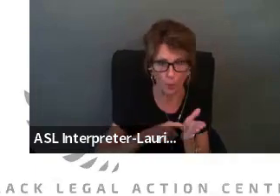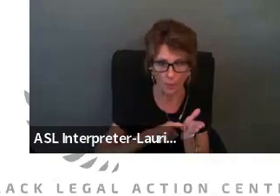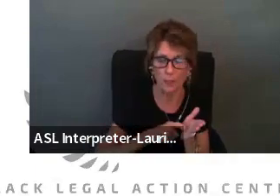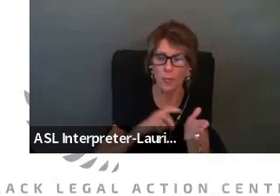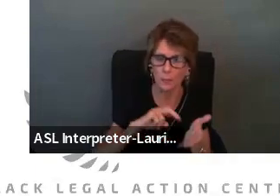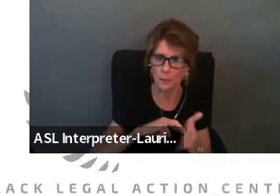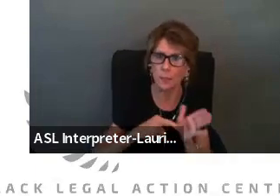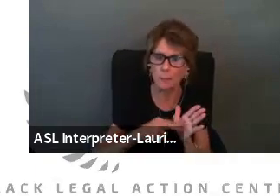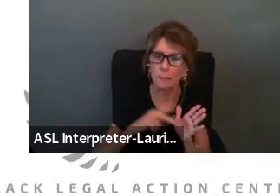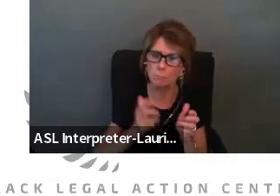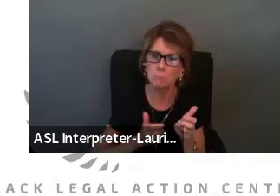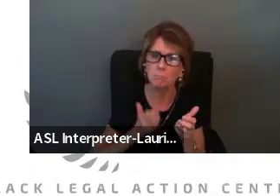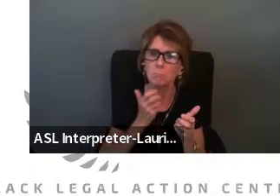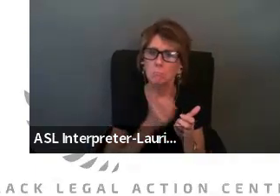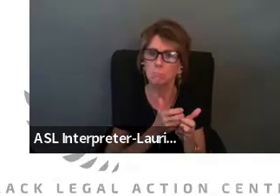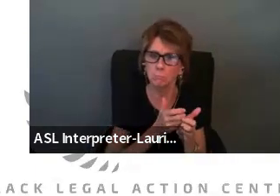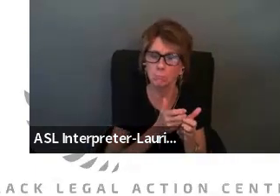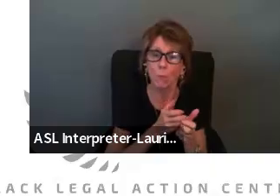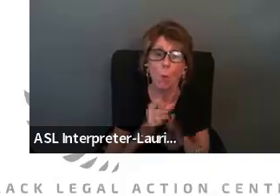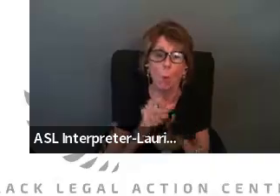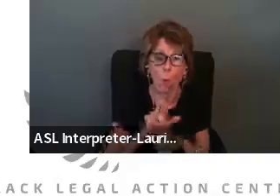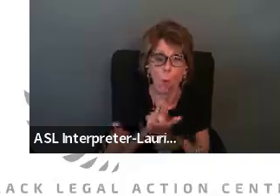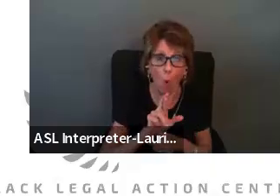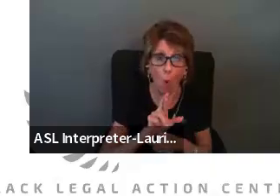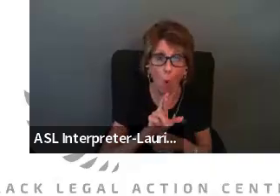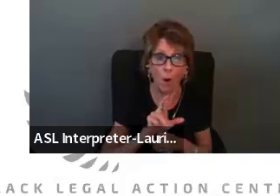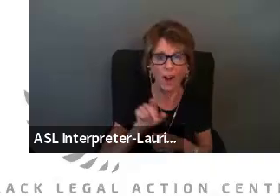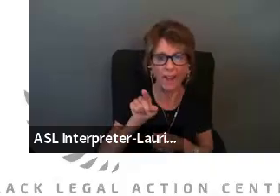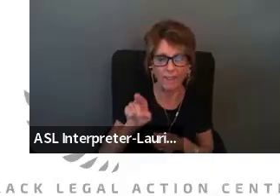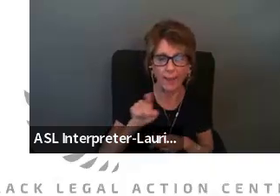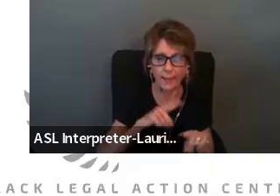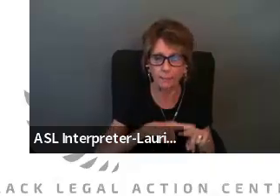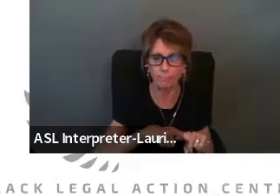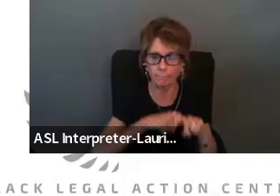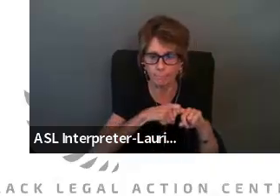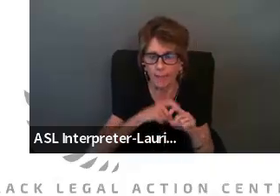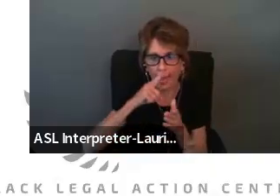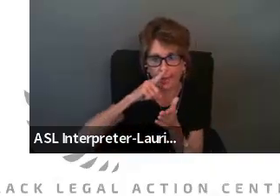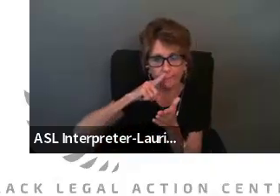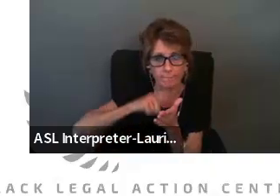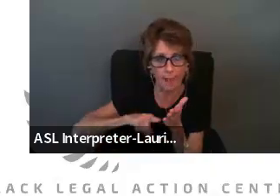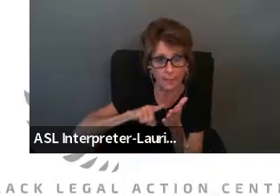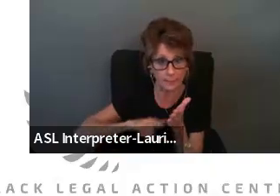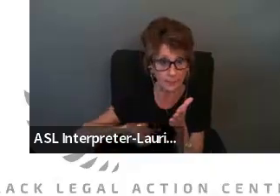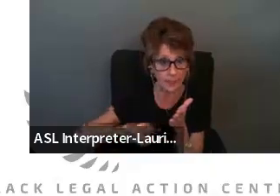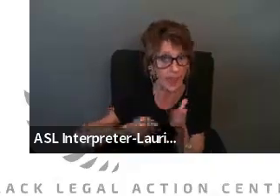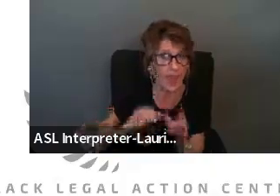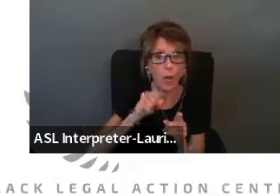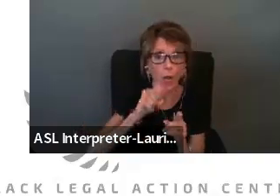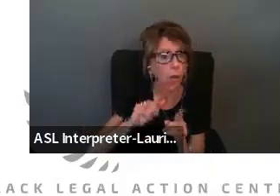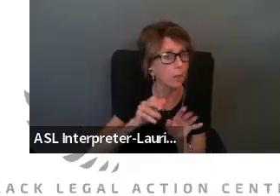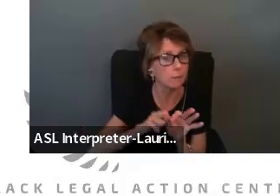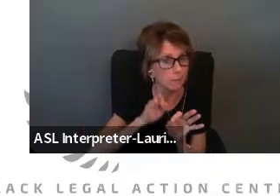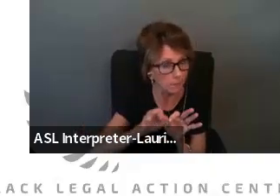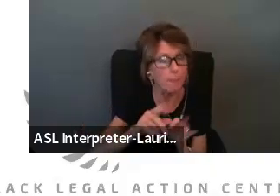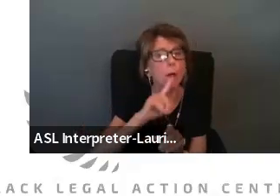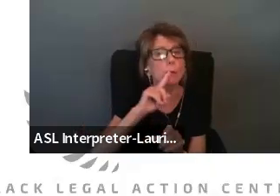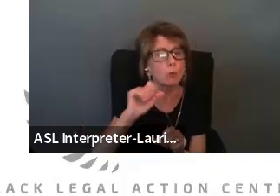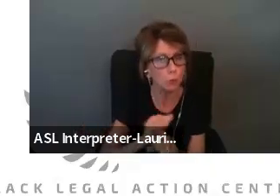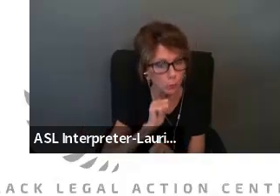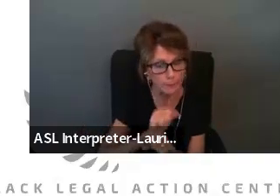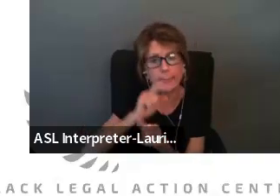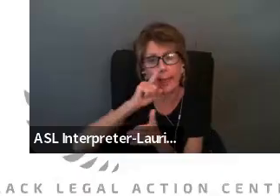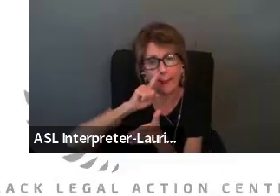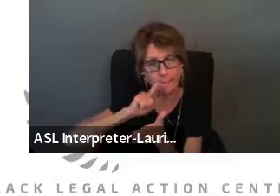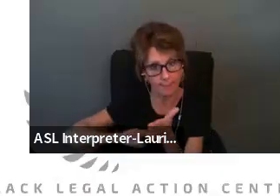requires accommodation, or they can investigate in good faith. So two things happen. I take